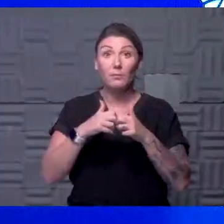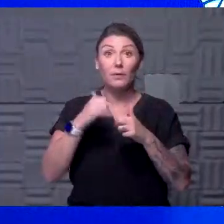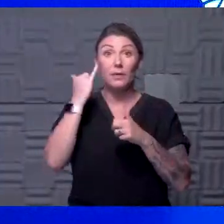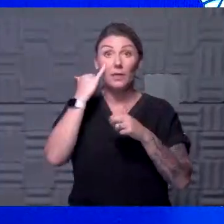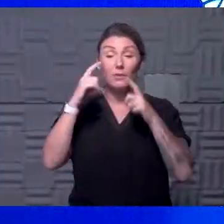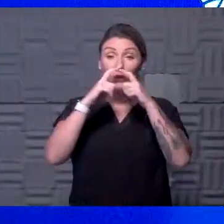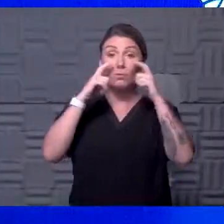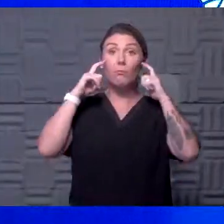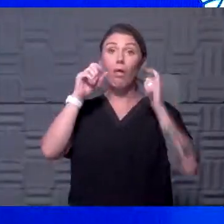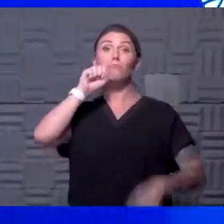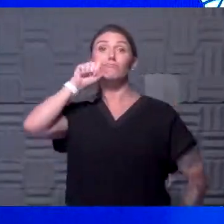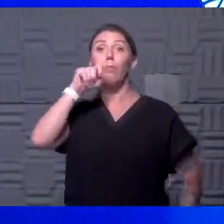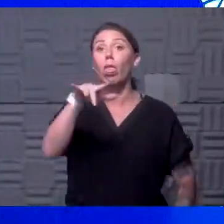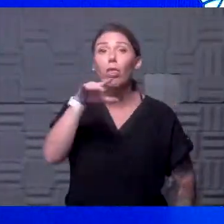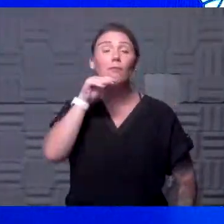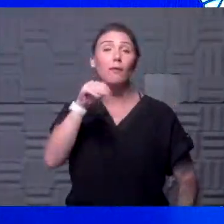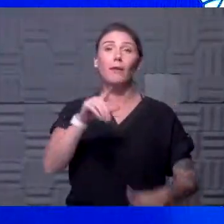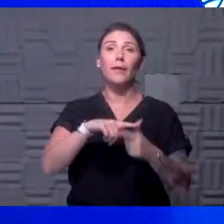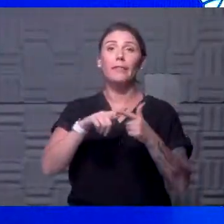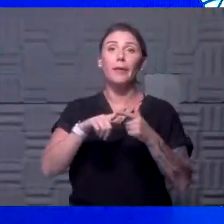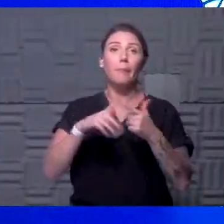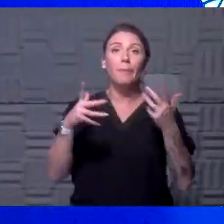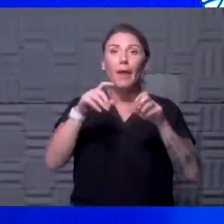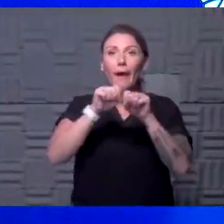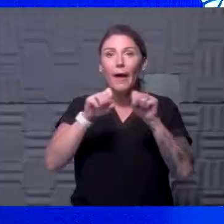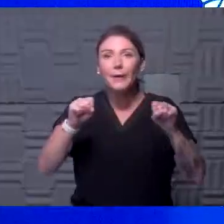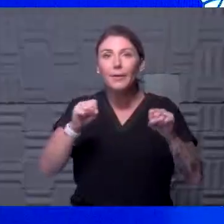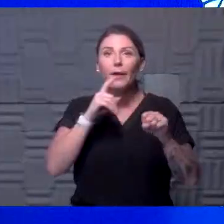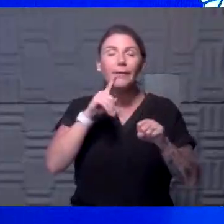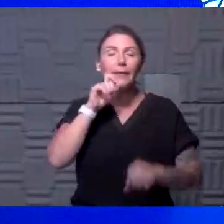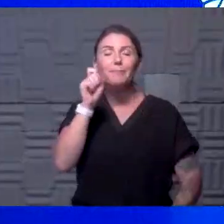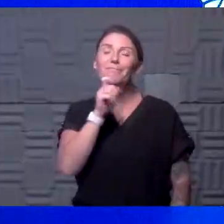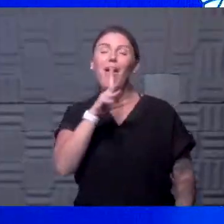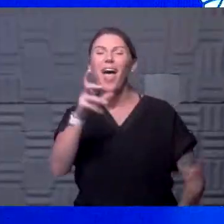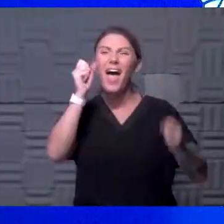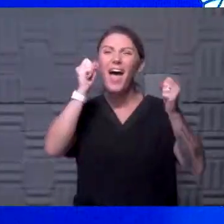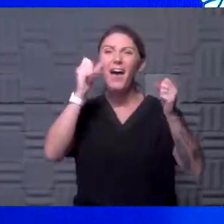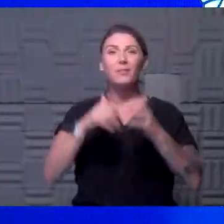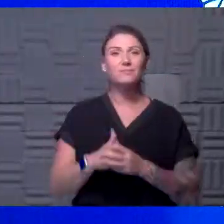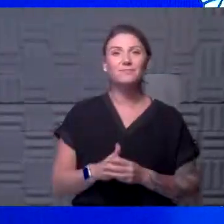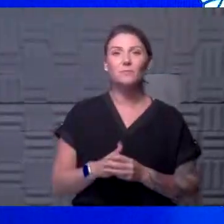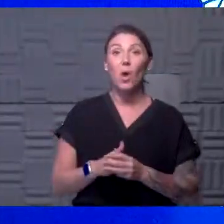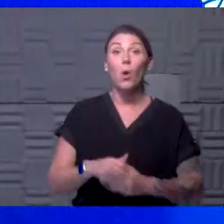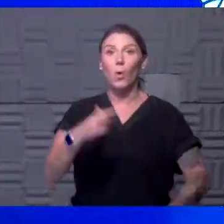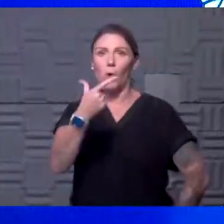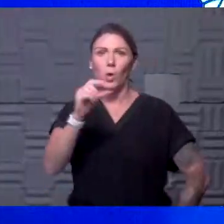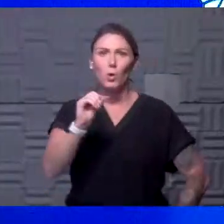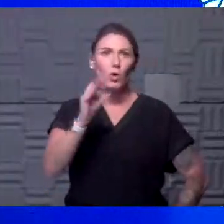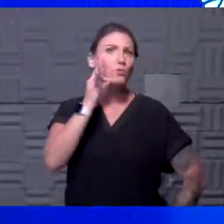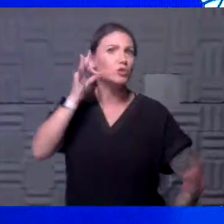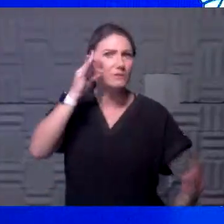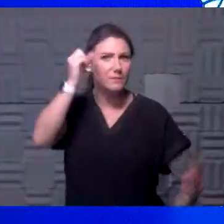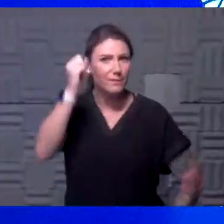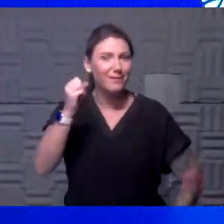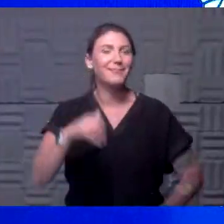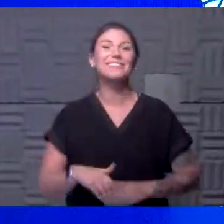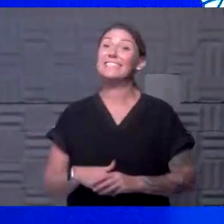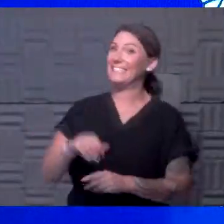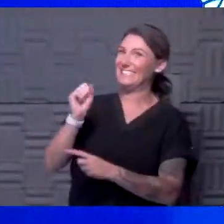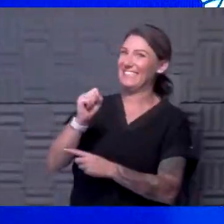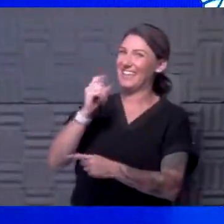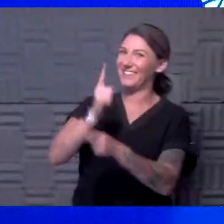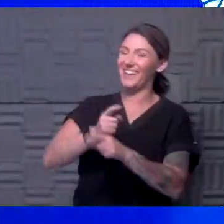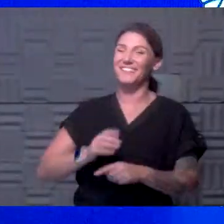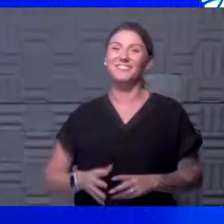take a mouthful of hot dog and then start screaming. All right. This person wants to Go be Chiefs. I do want to say go Chiefs. Yeah, that's